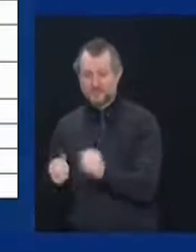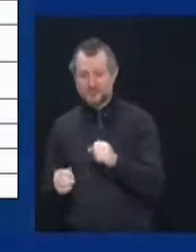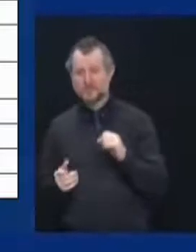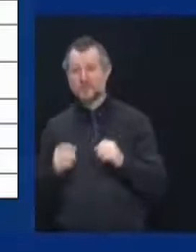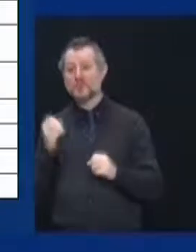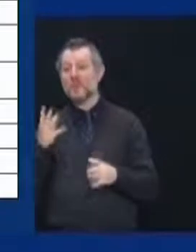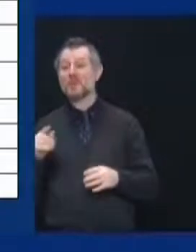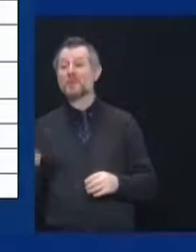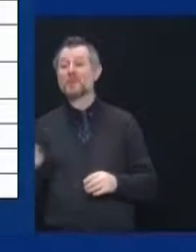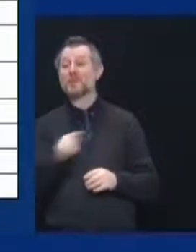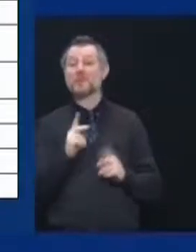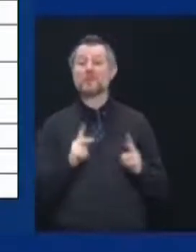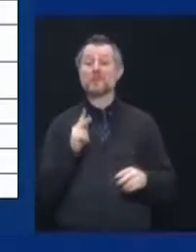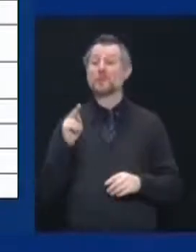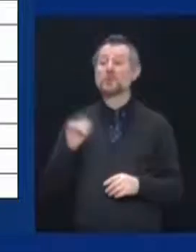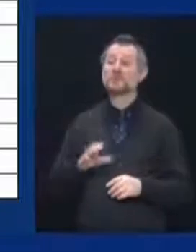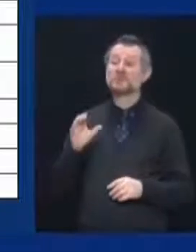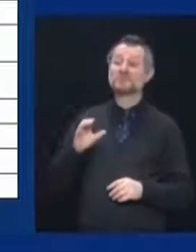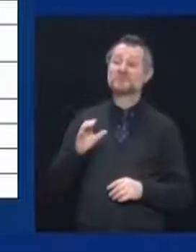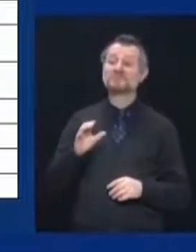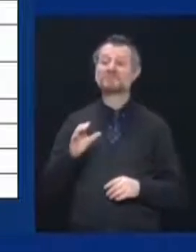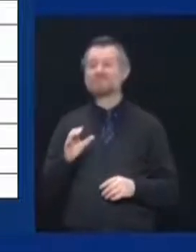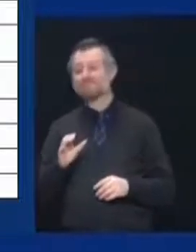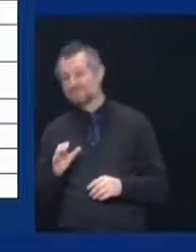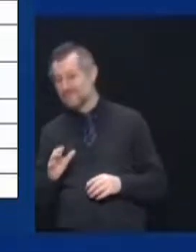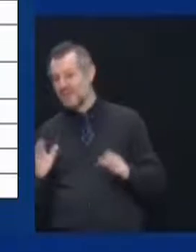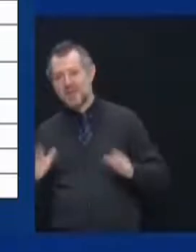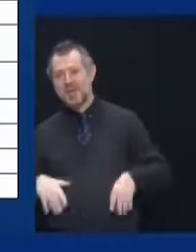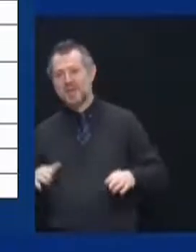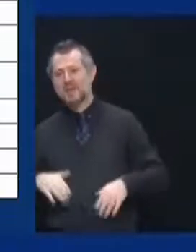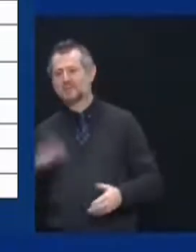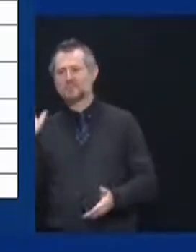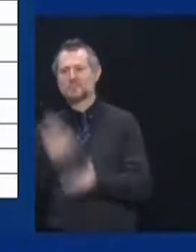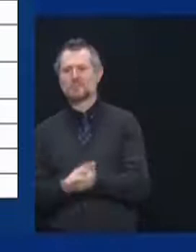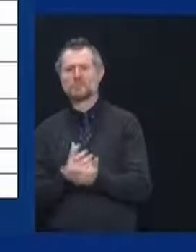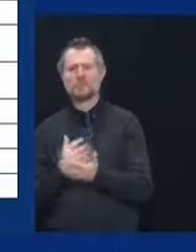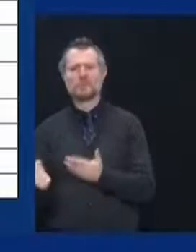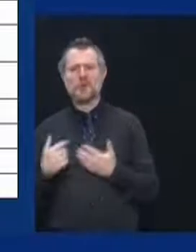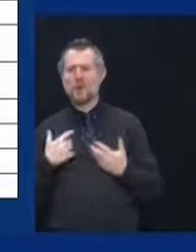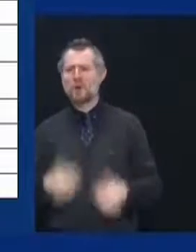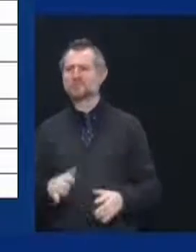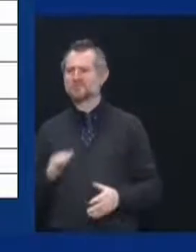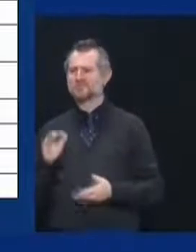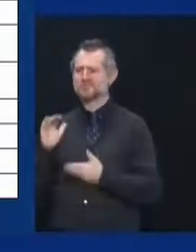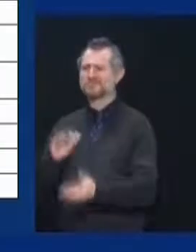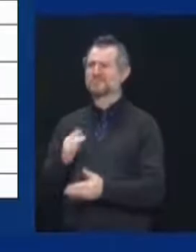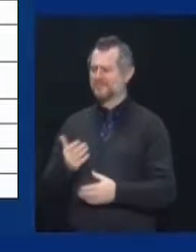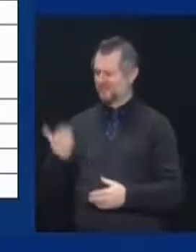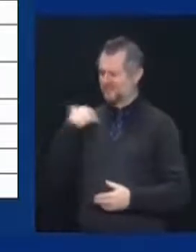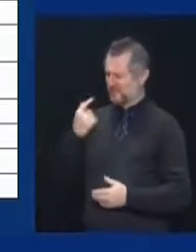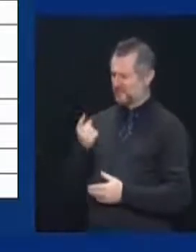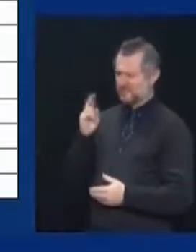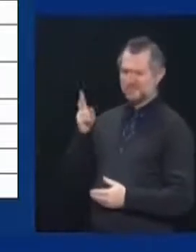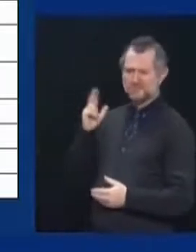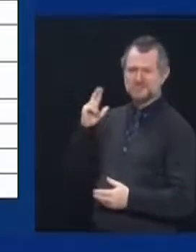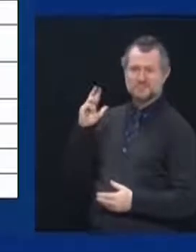places in New York City are working through past allocations.